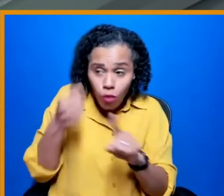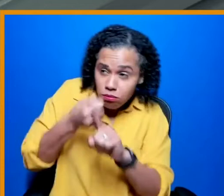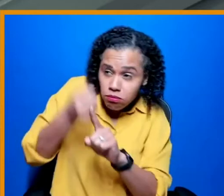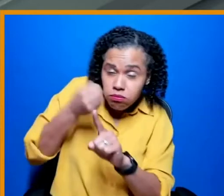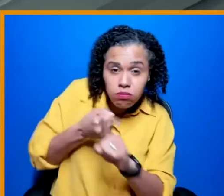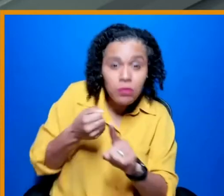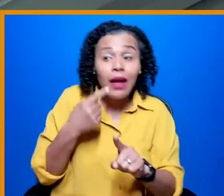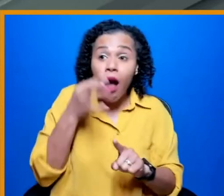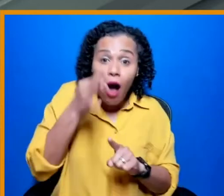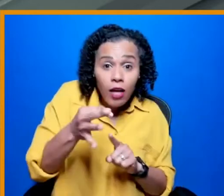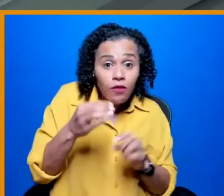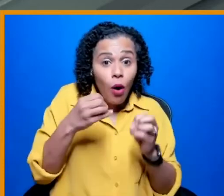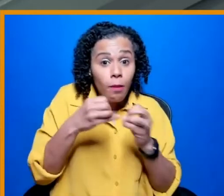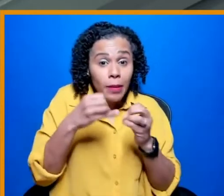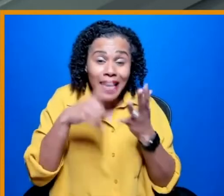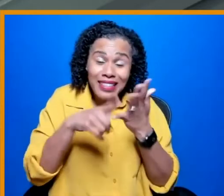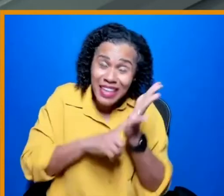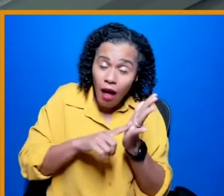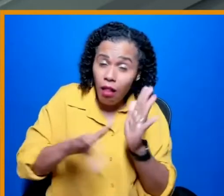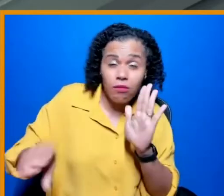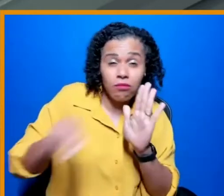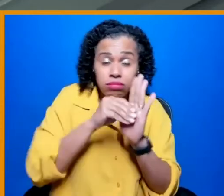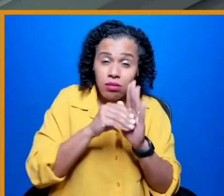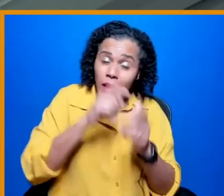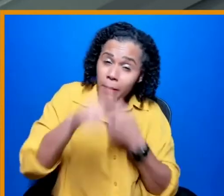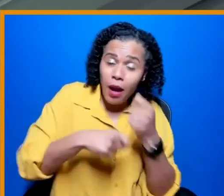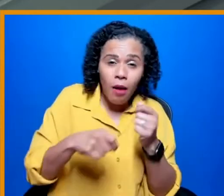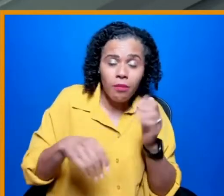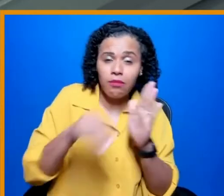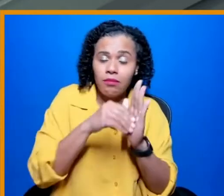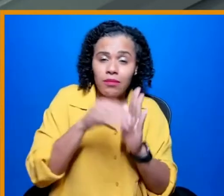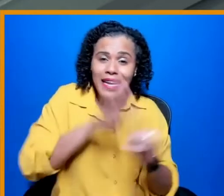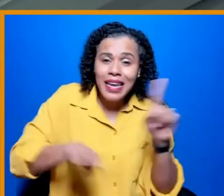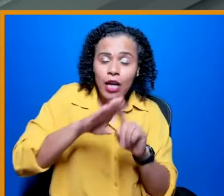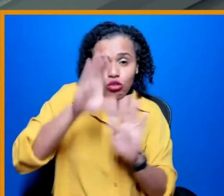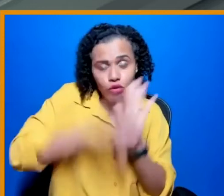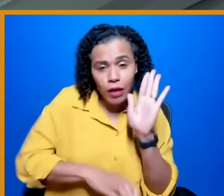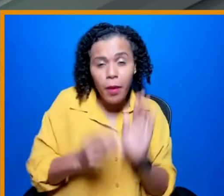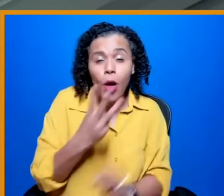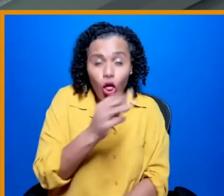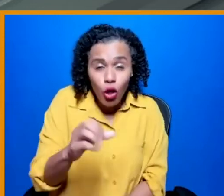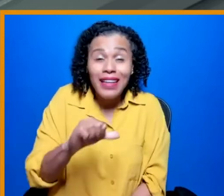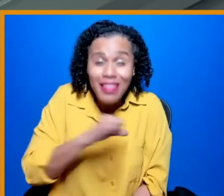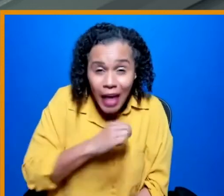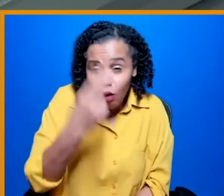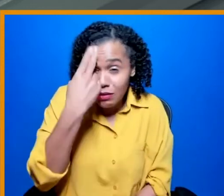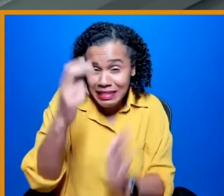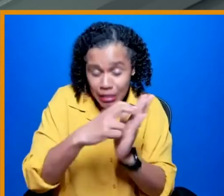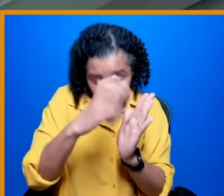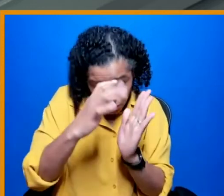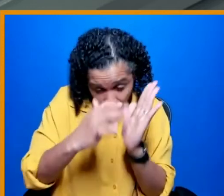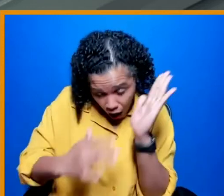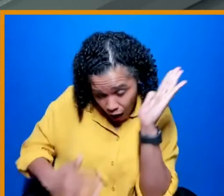got 30,000 signatures. Next year, it will be nearly 20 years since the UK